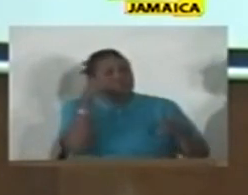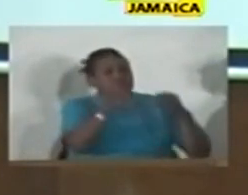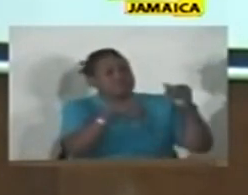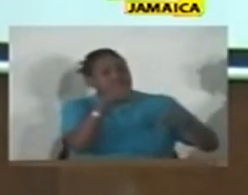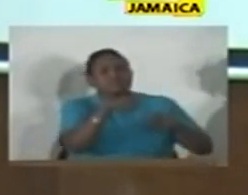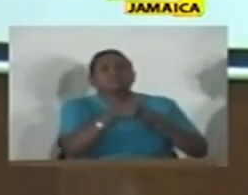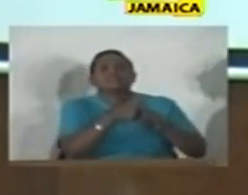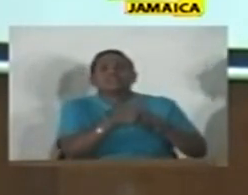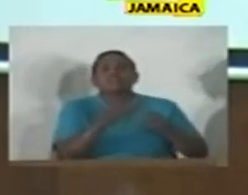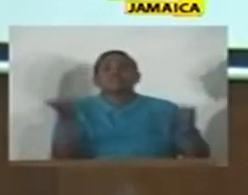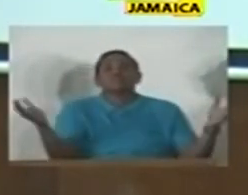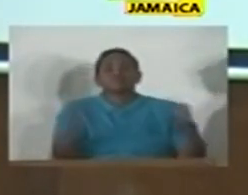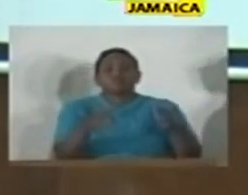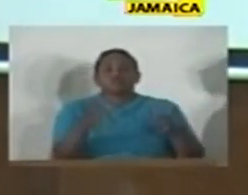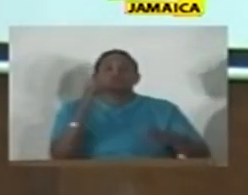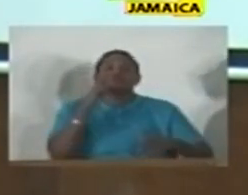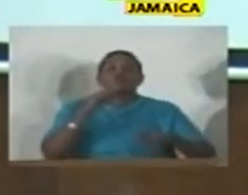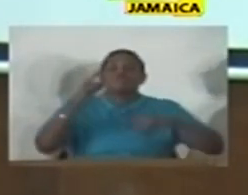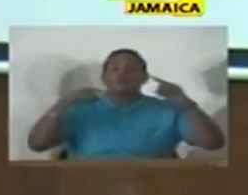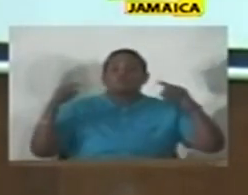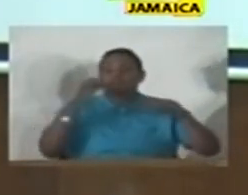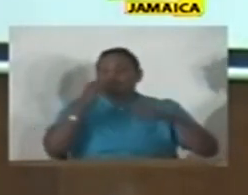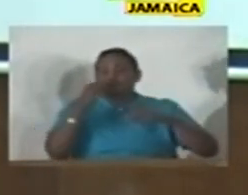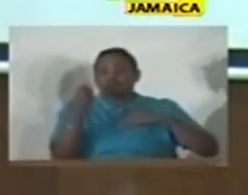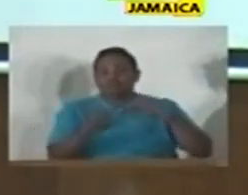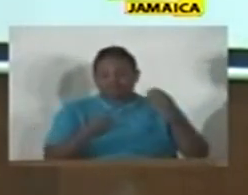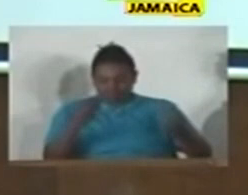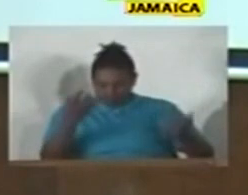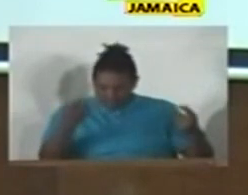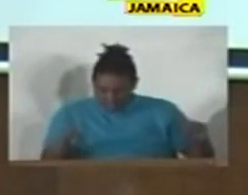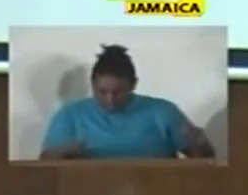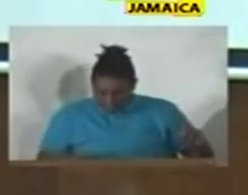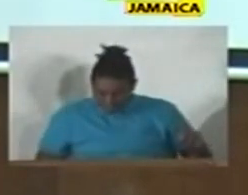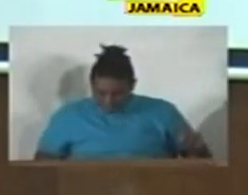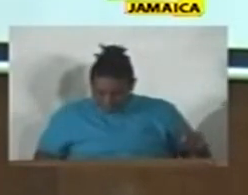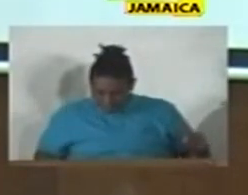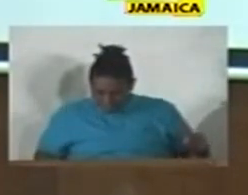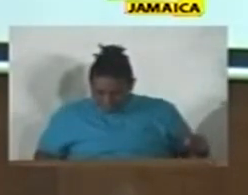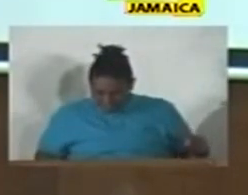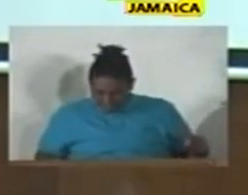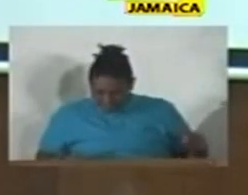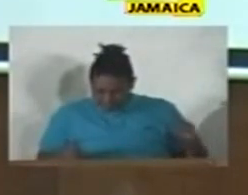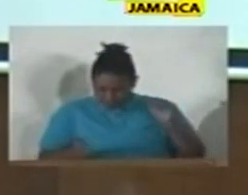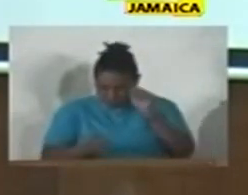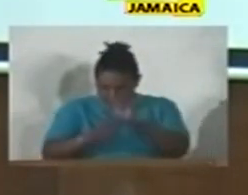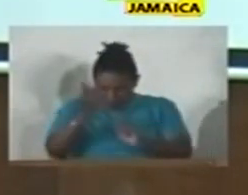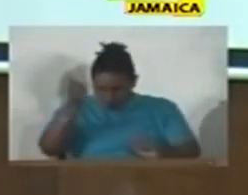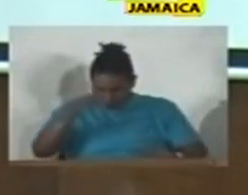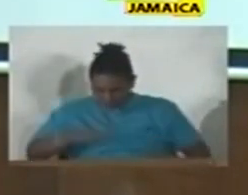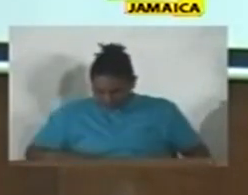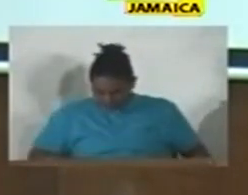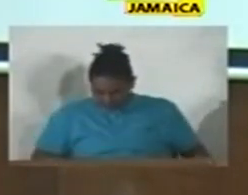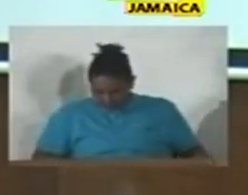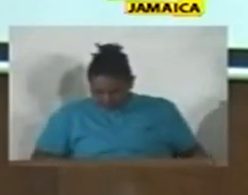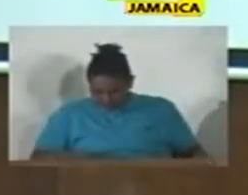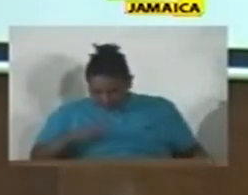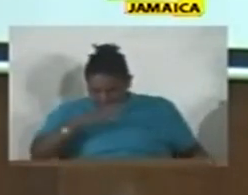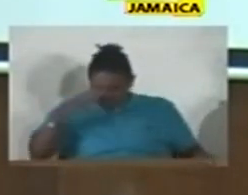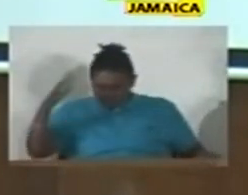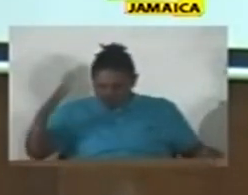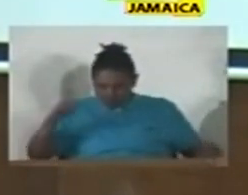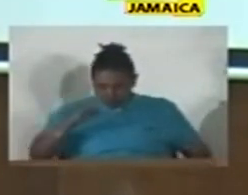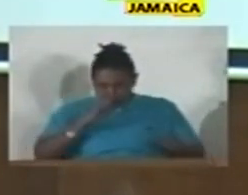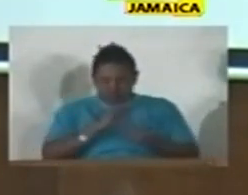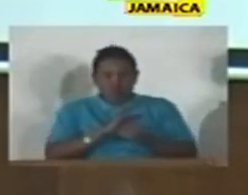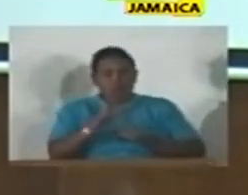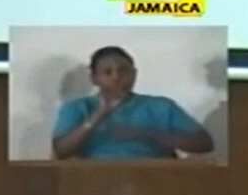supply of the various food items. Most of the farmers have already pledged a certain amount of